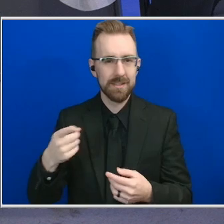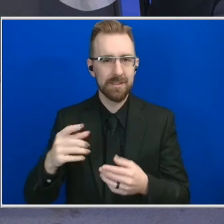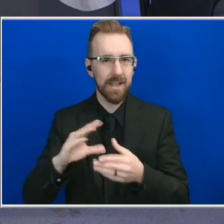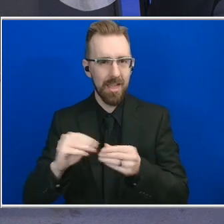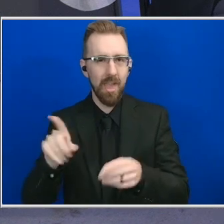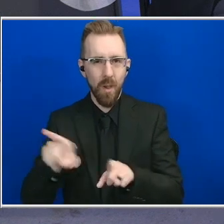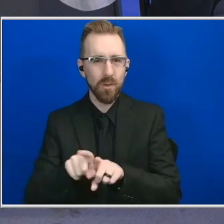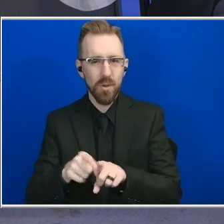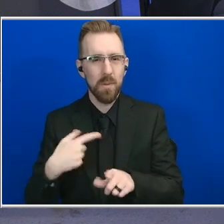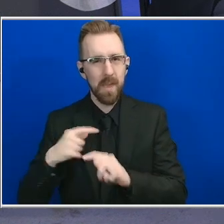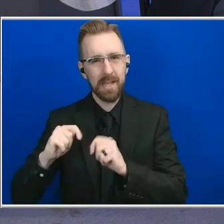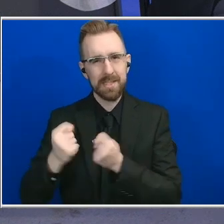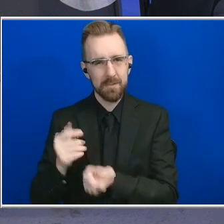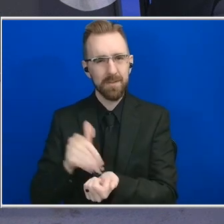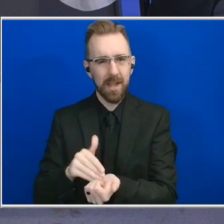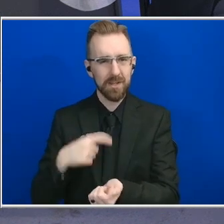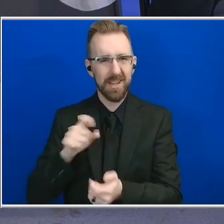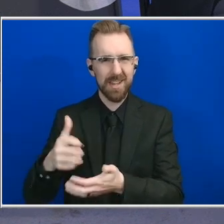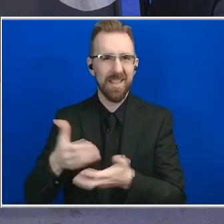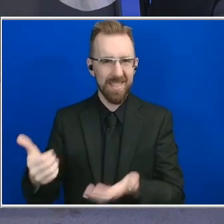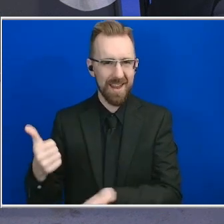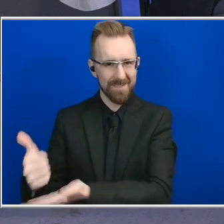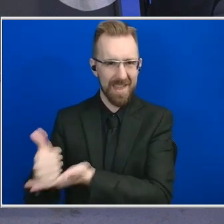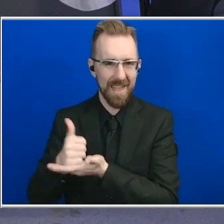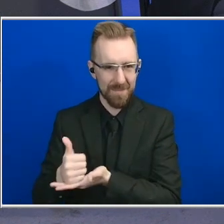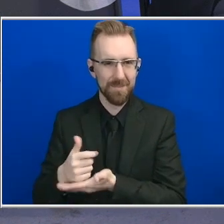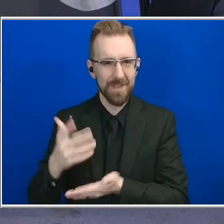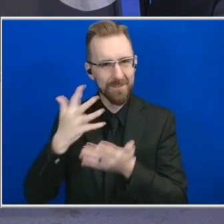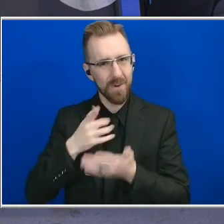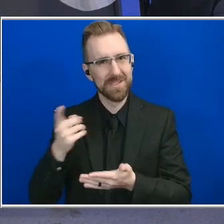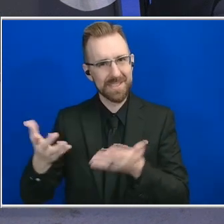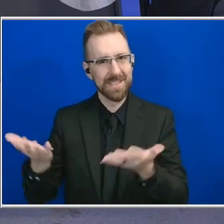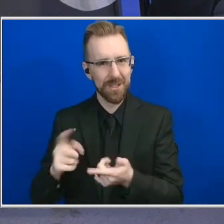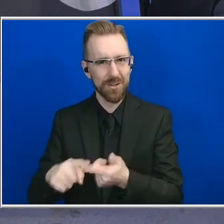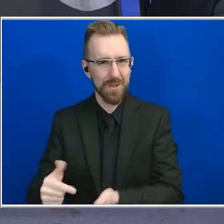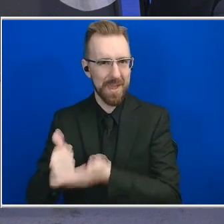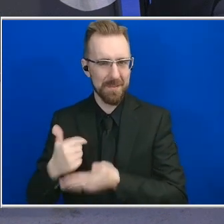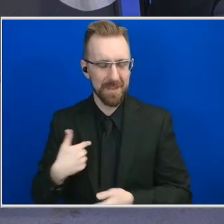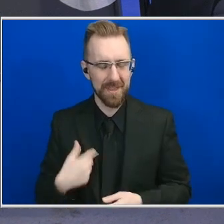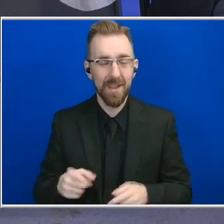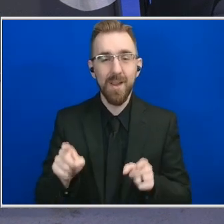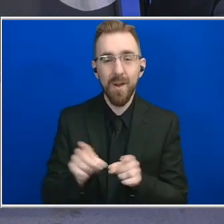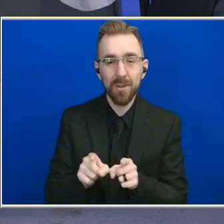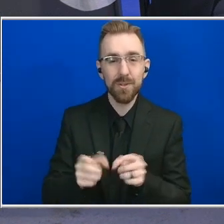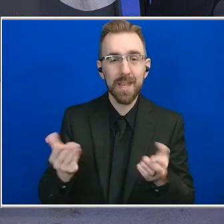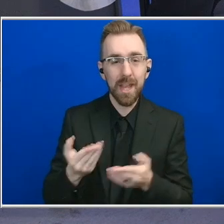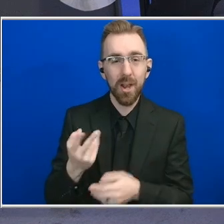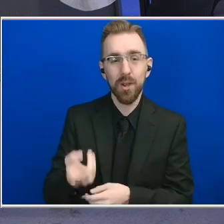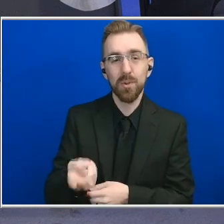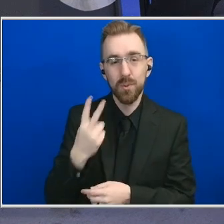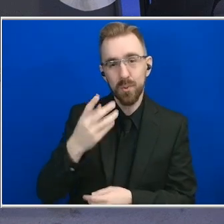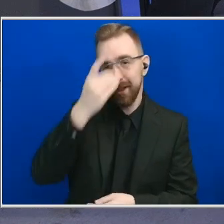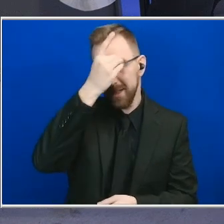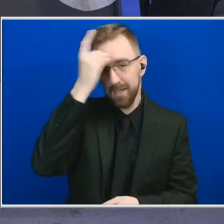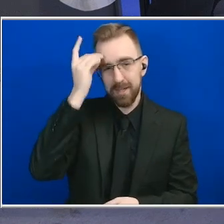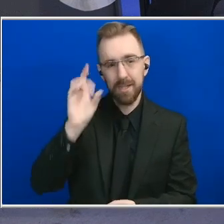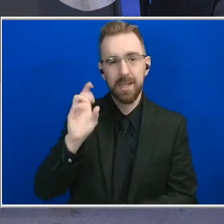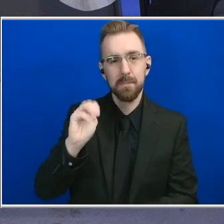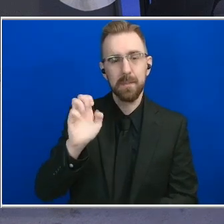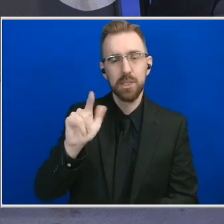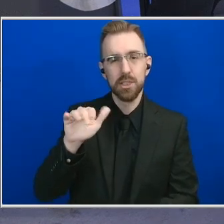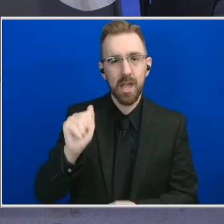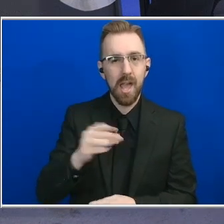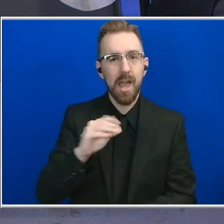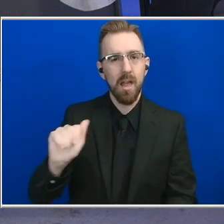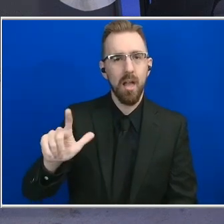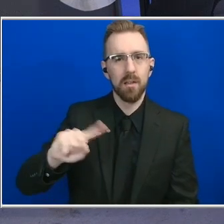doctors because I need a lot of help. And fortunately, he's been here to help me over the years. Also here are two dementia and Alzheimer's experts, Dr. Jeff Burns